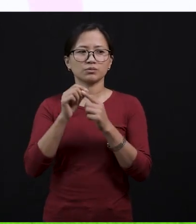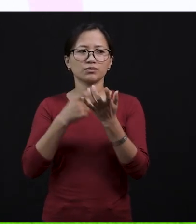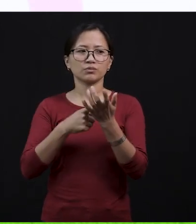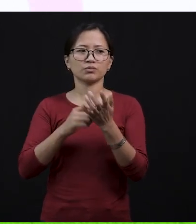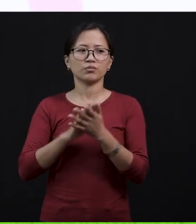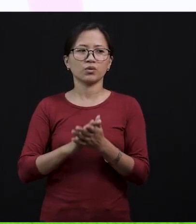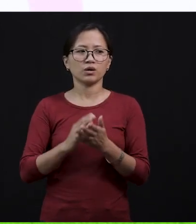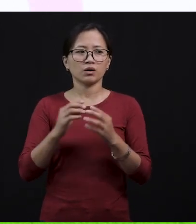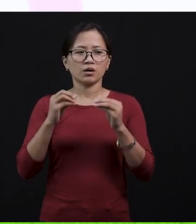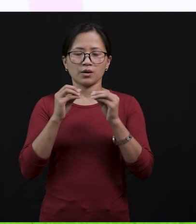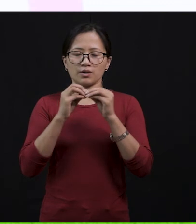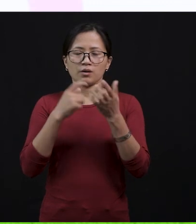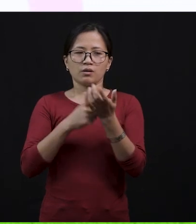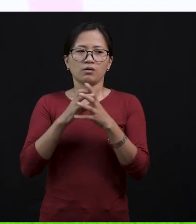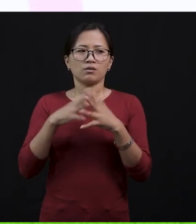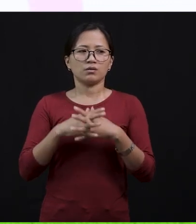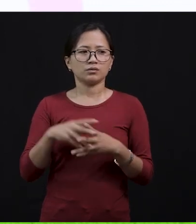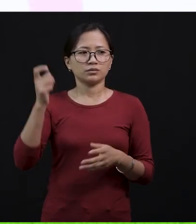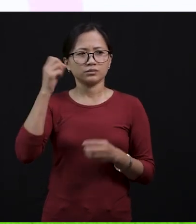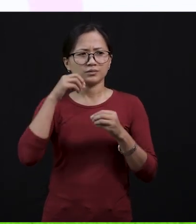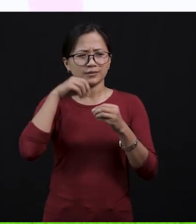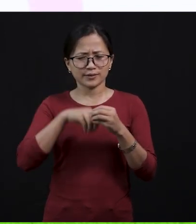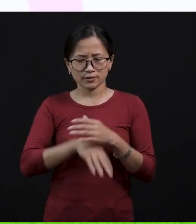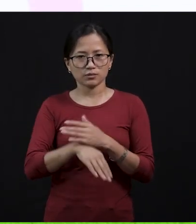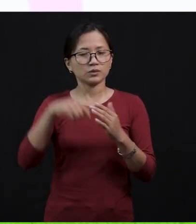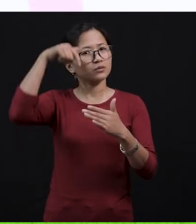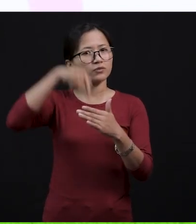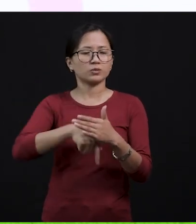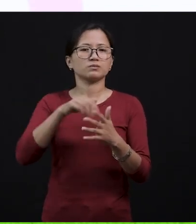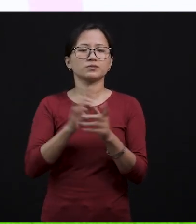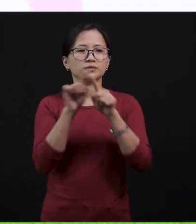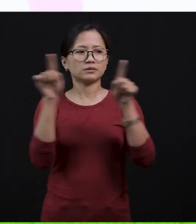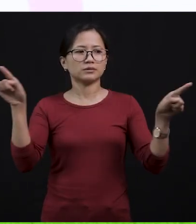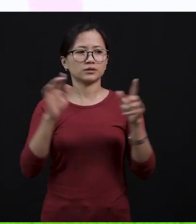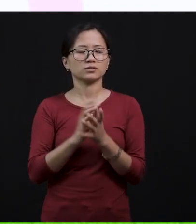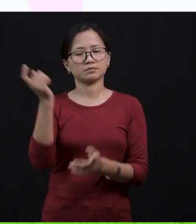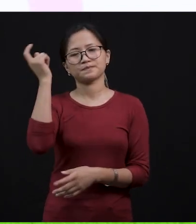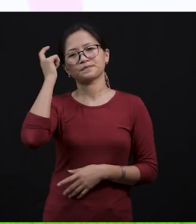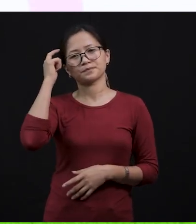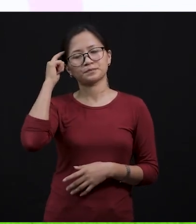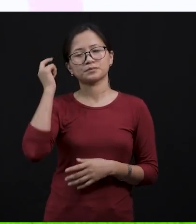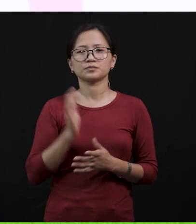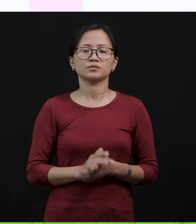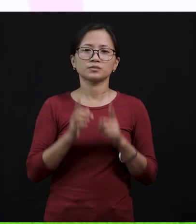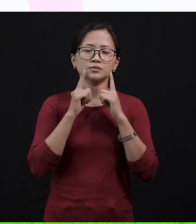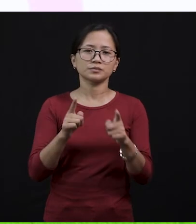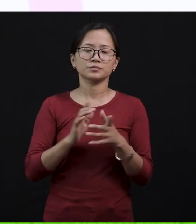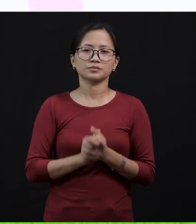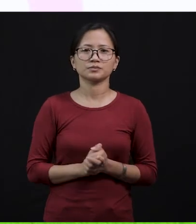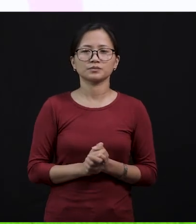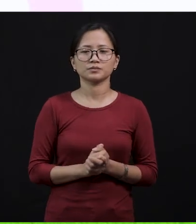with thoughts. Now, animals cannot be thinking things very deeply or seriously, but here it says